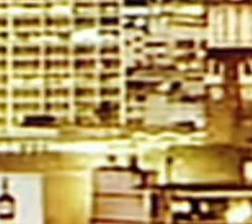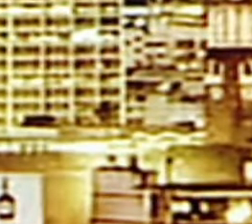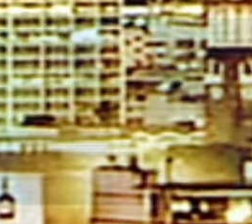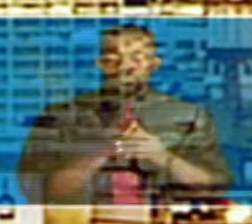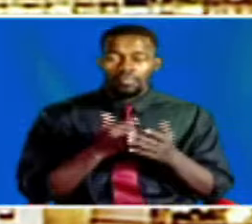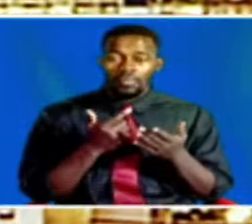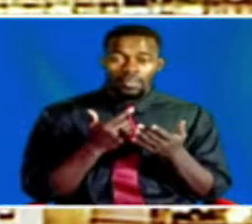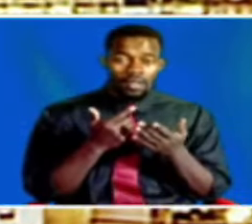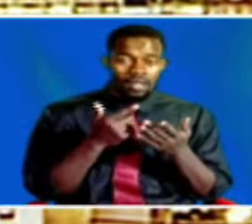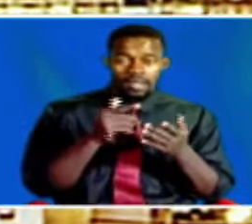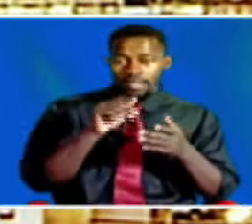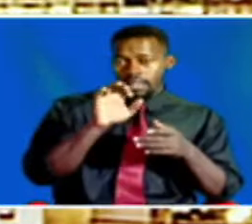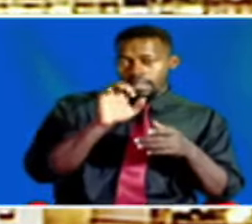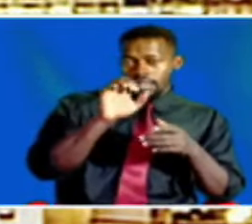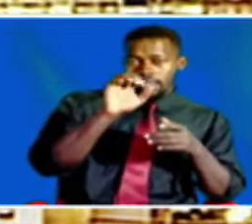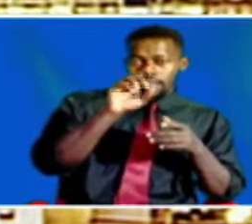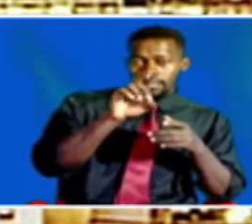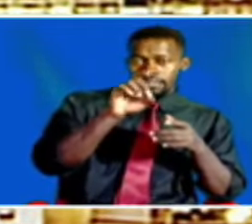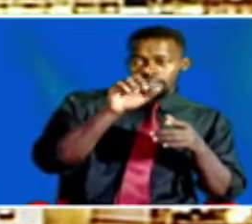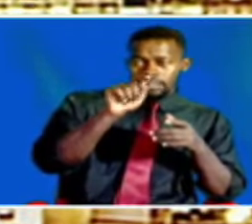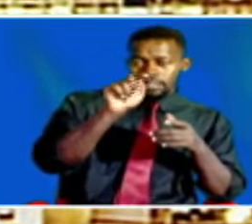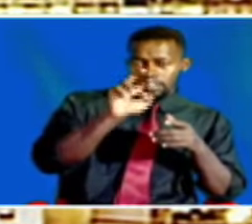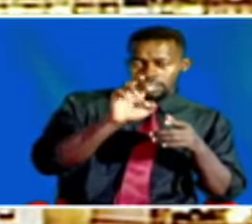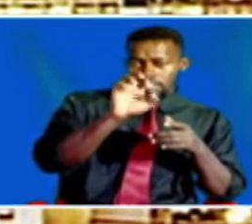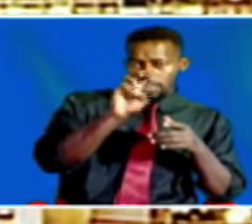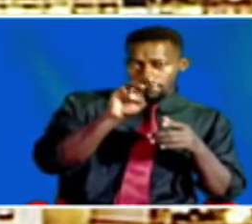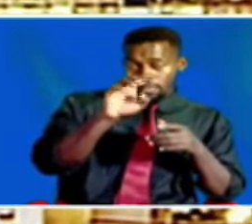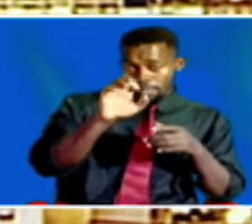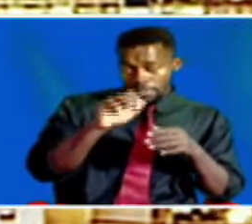mrengo unaongozwa na mwanzilishi wa Extreme Sports Hussein Mohamed umedokeza kwamba safari ya